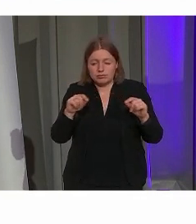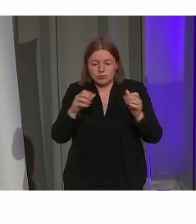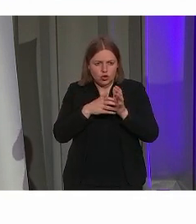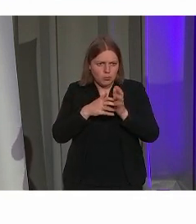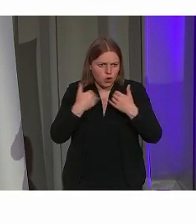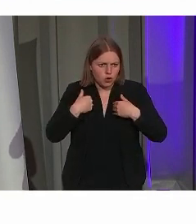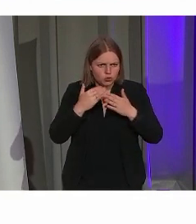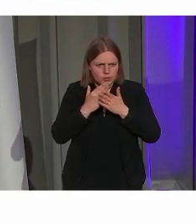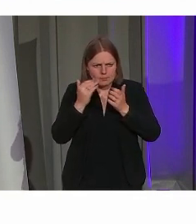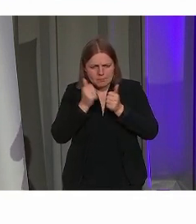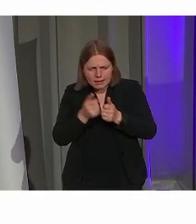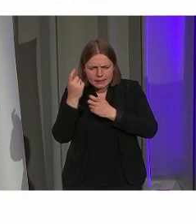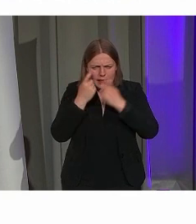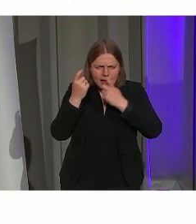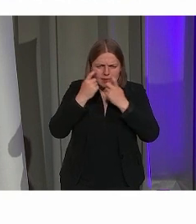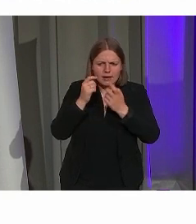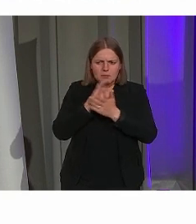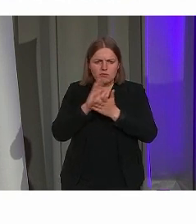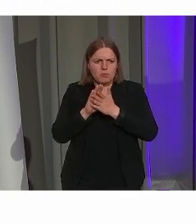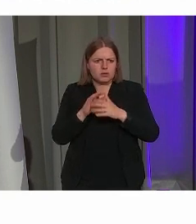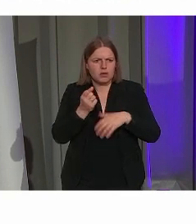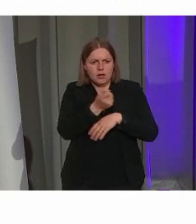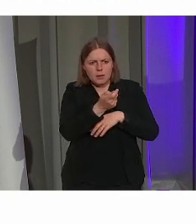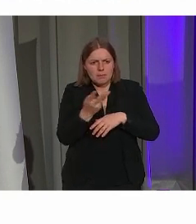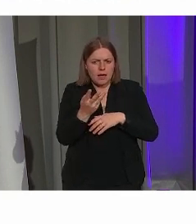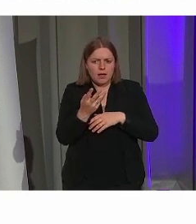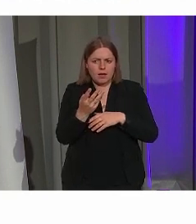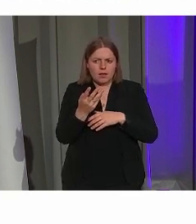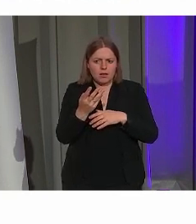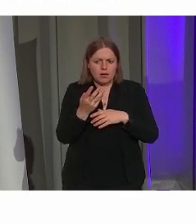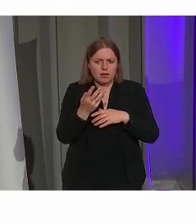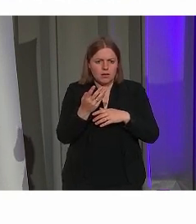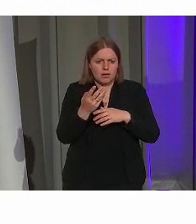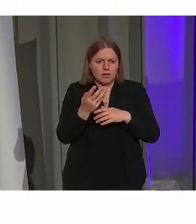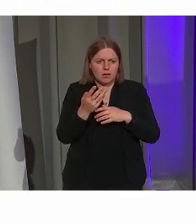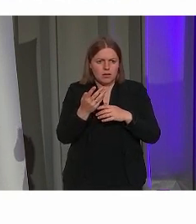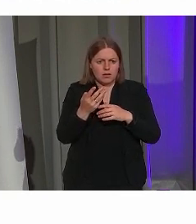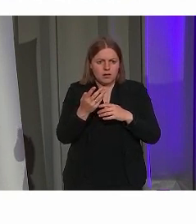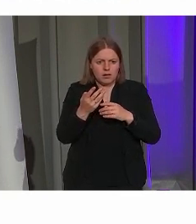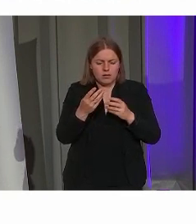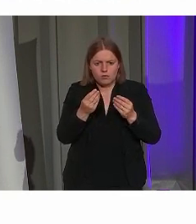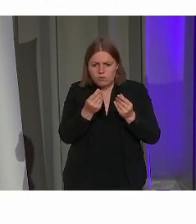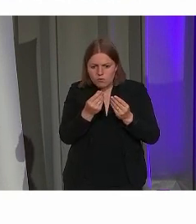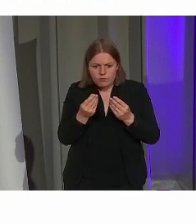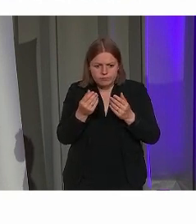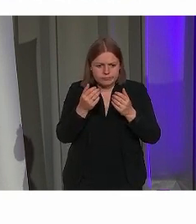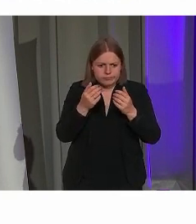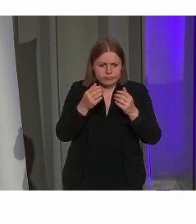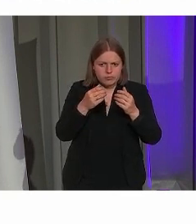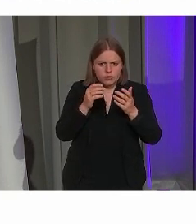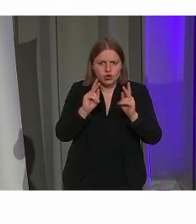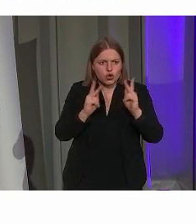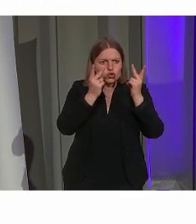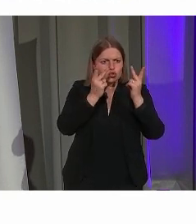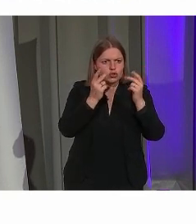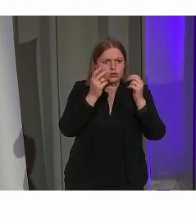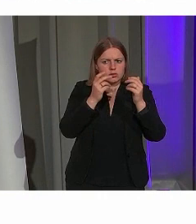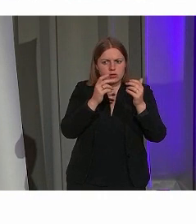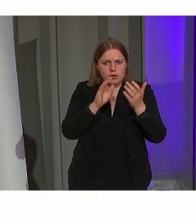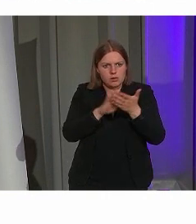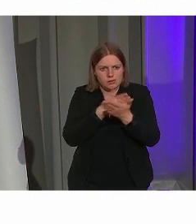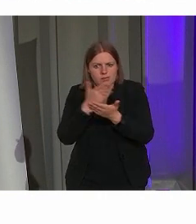and lots of users have worked on this, and they worked to